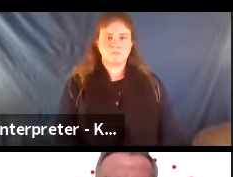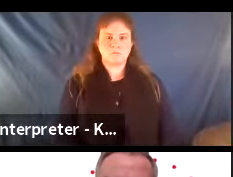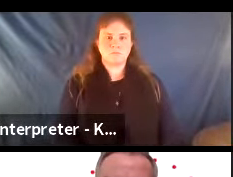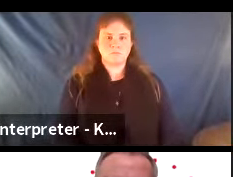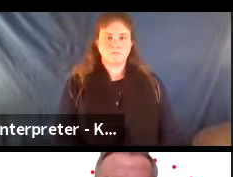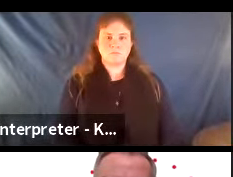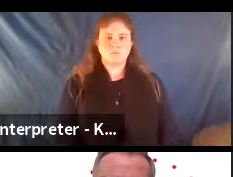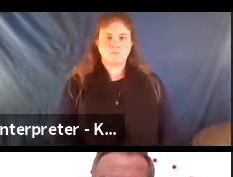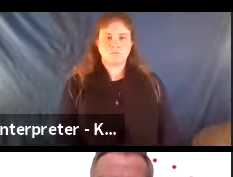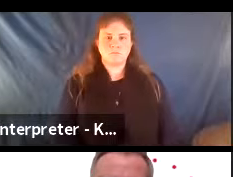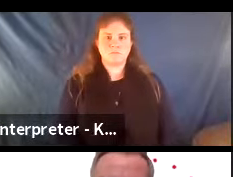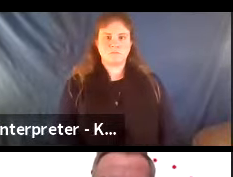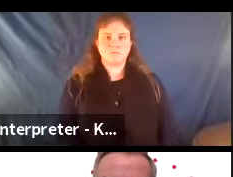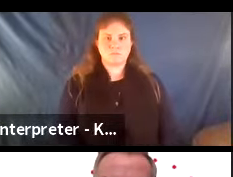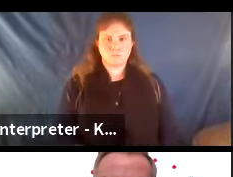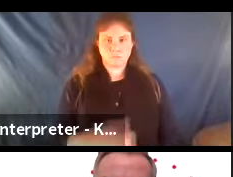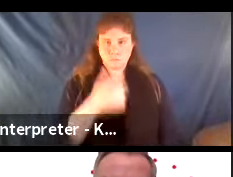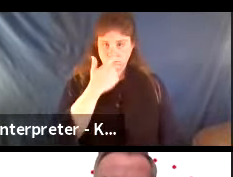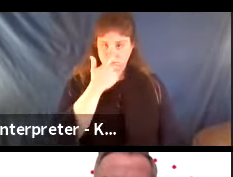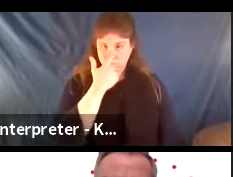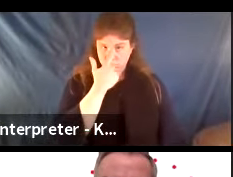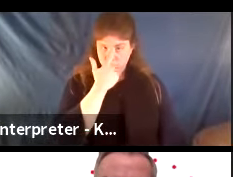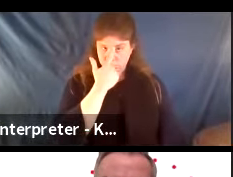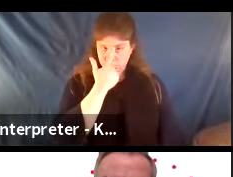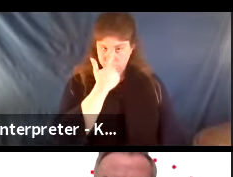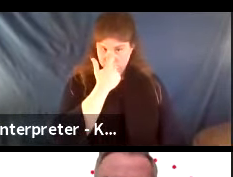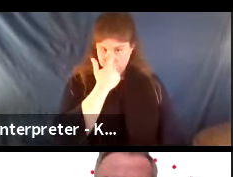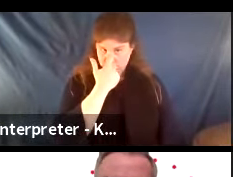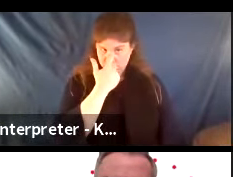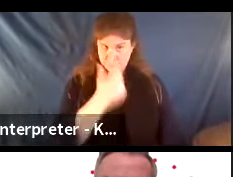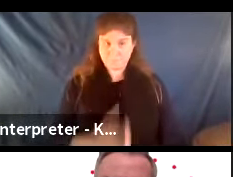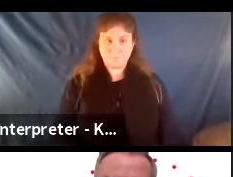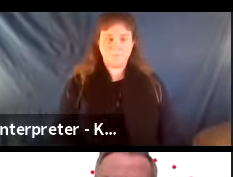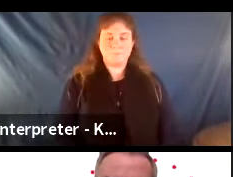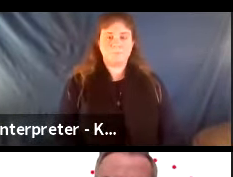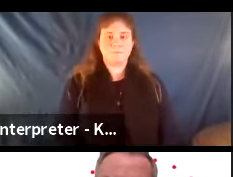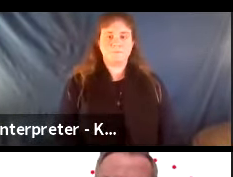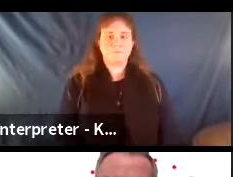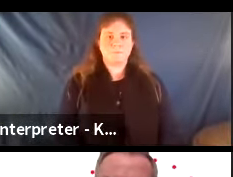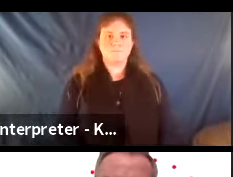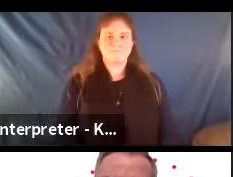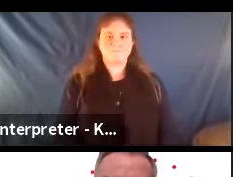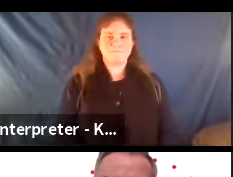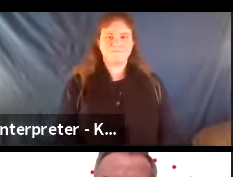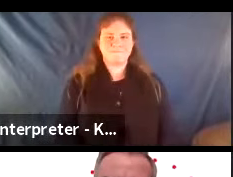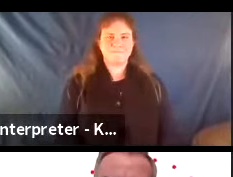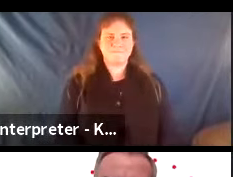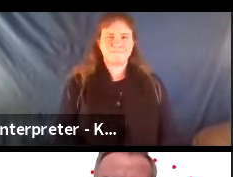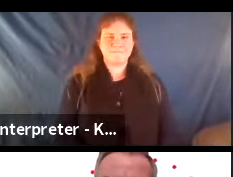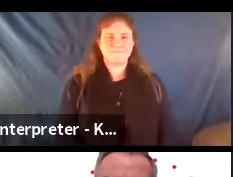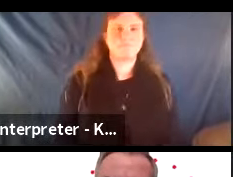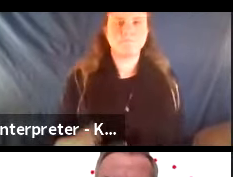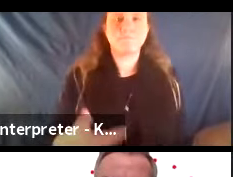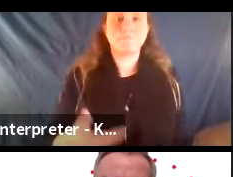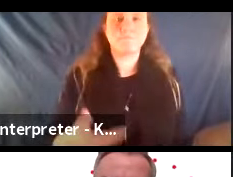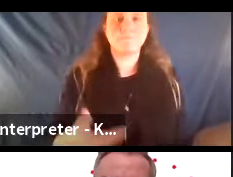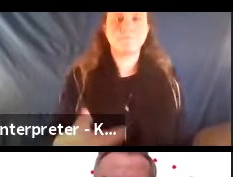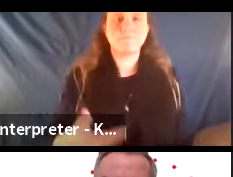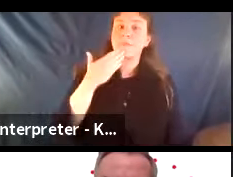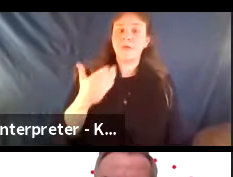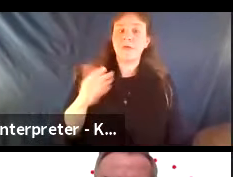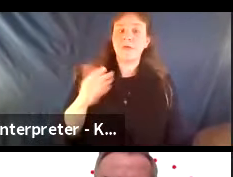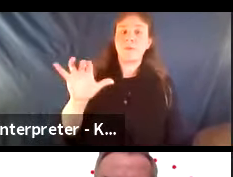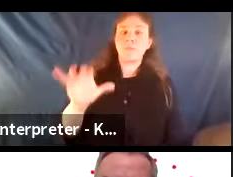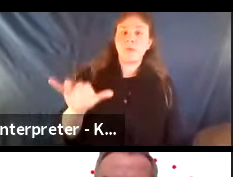hesitancy, I think is just going to add barriers over the long term that we shouldn't have. I'll stop. Thank you. Thank you, Kieran. That was Kieran